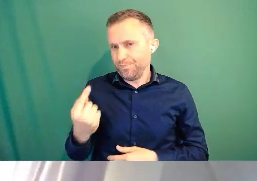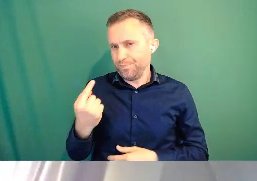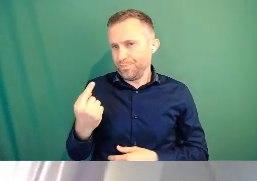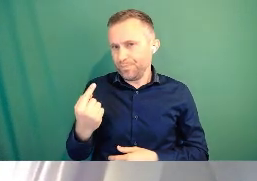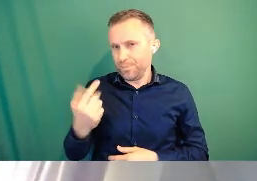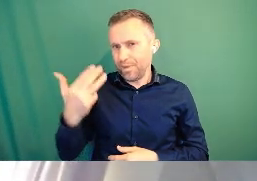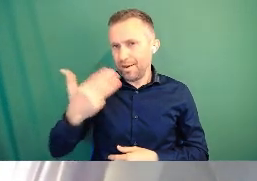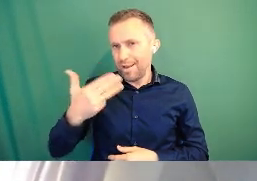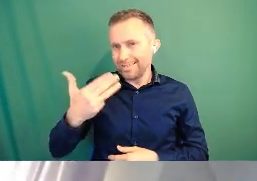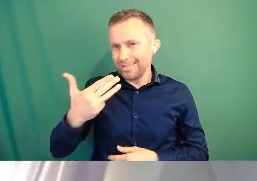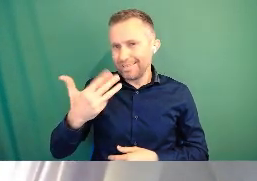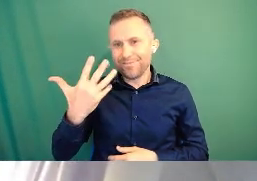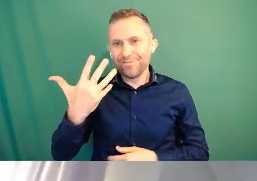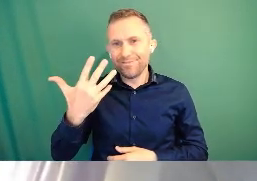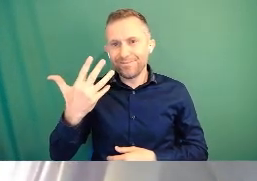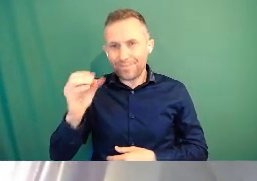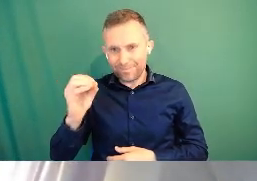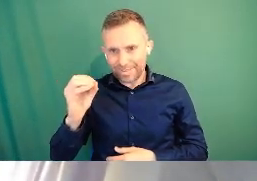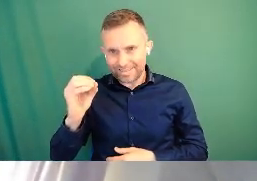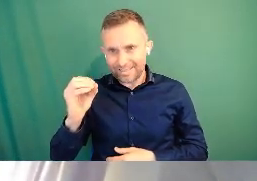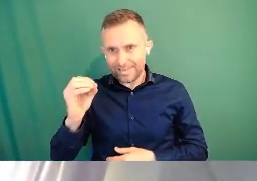today, eventually in